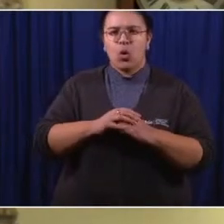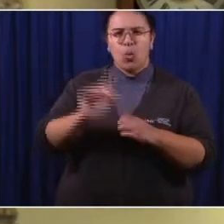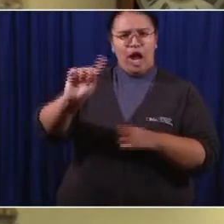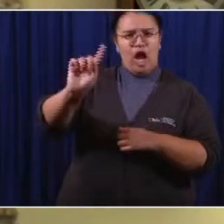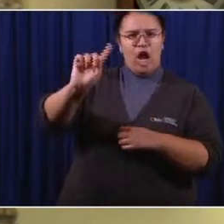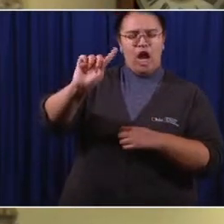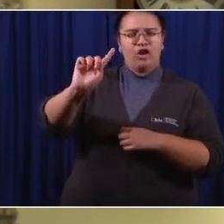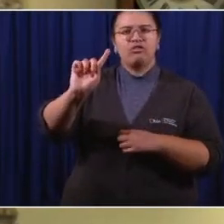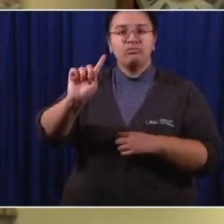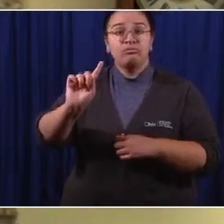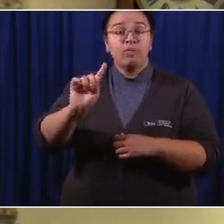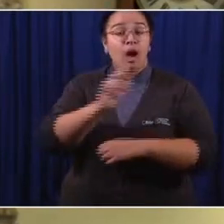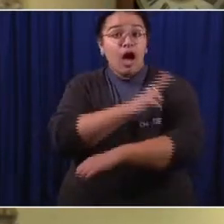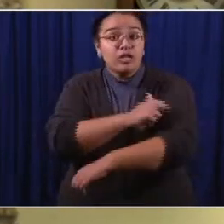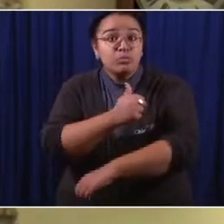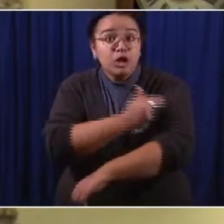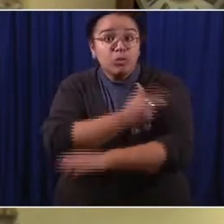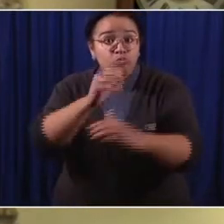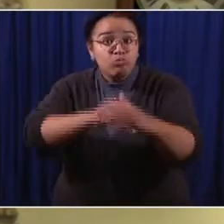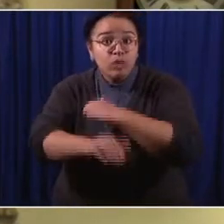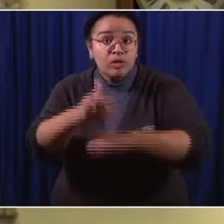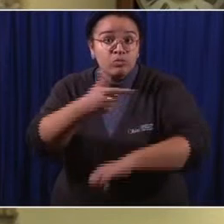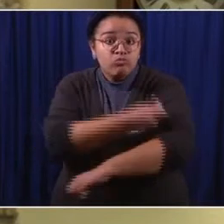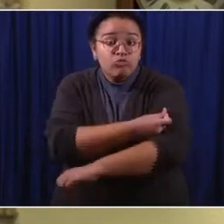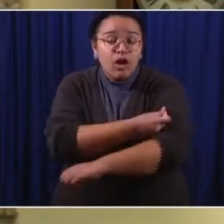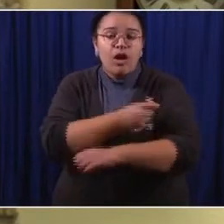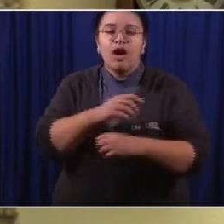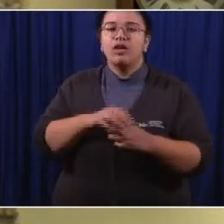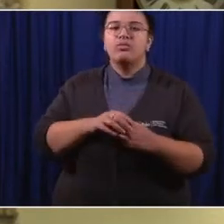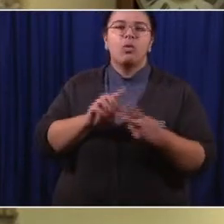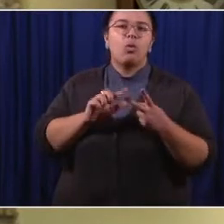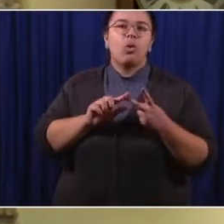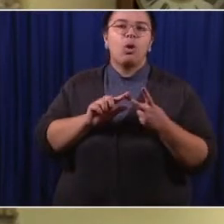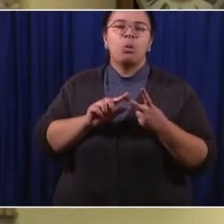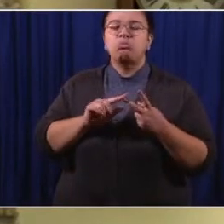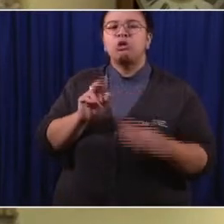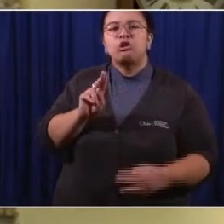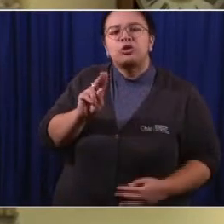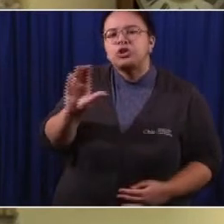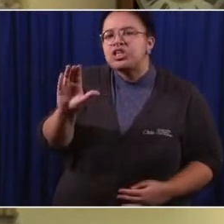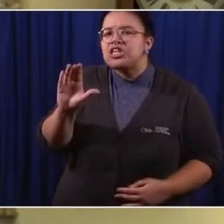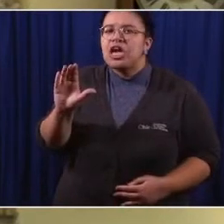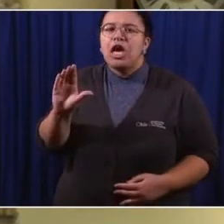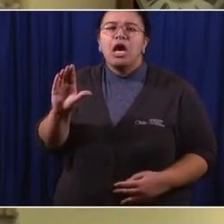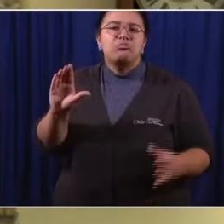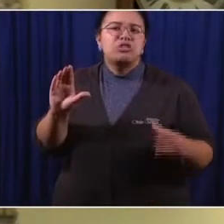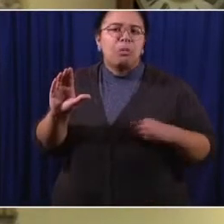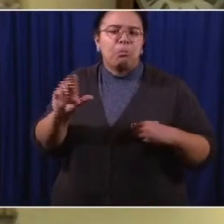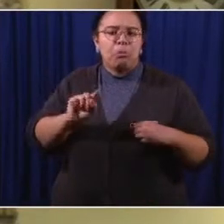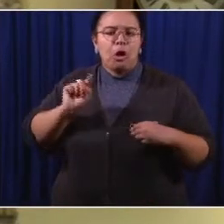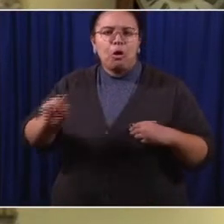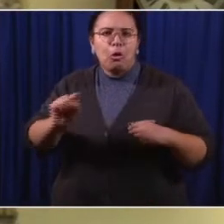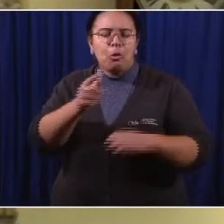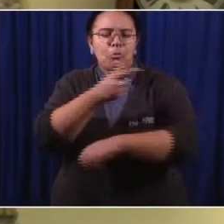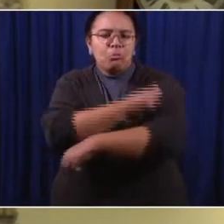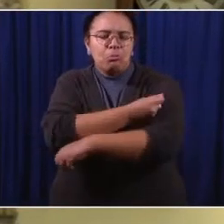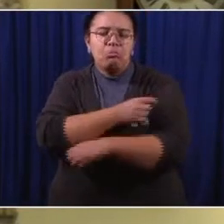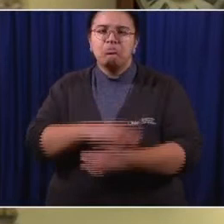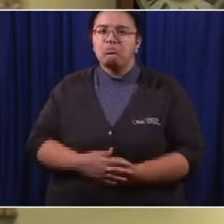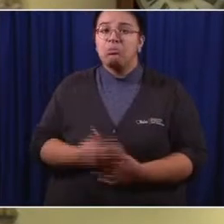the hospital systems, or will it be more general? In other words, urgent cares, fire